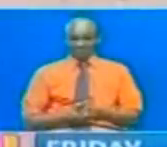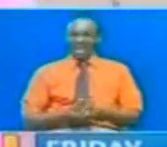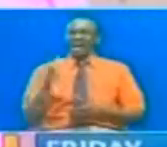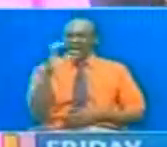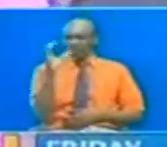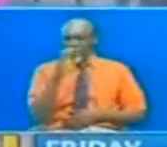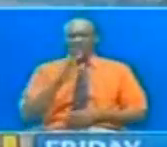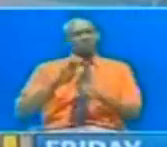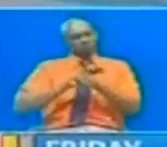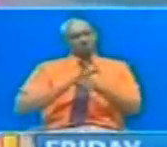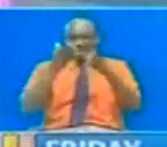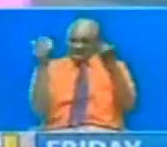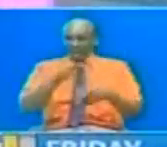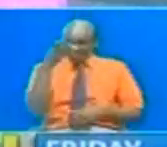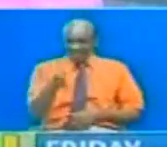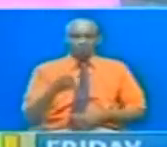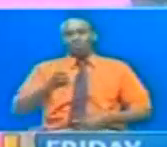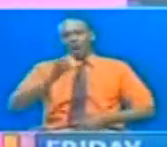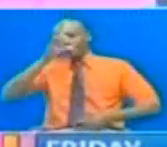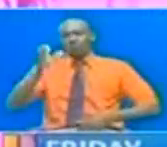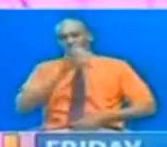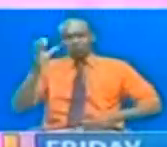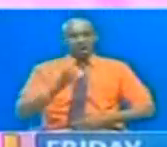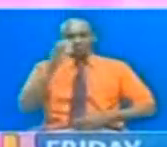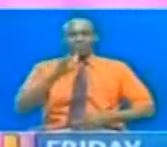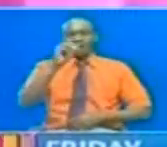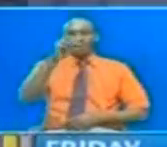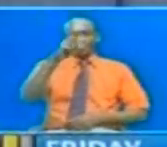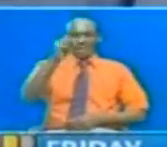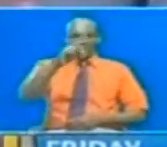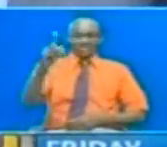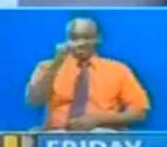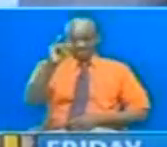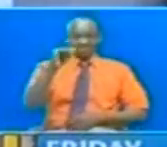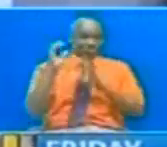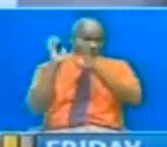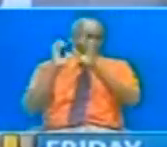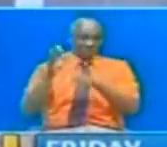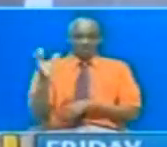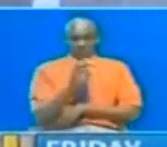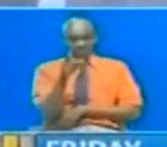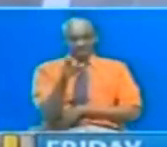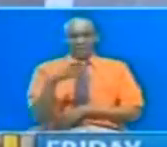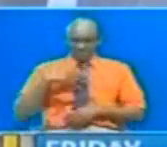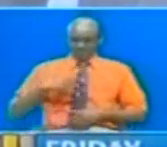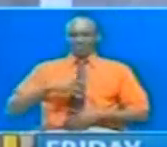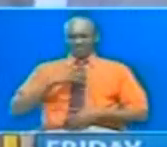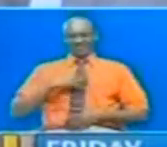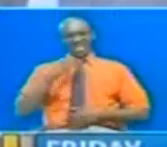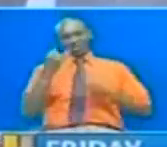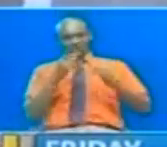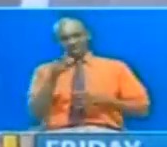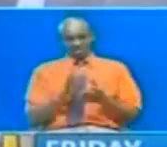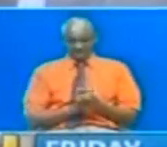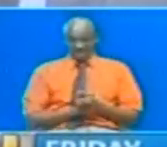Customers converge in their numbers to catch a sip of the popular Mnazi drink. The halibali exhibited, giving you a feel of what you will precisely